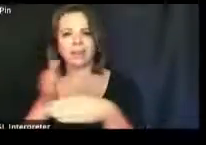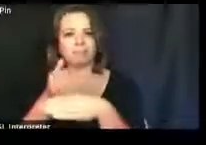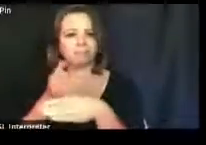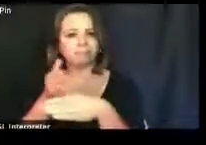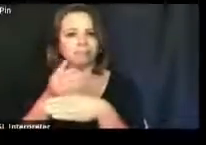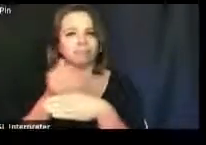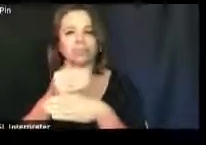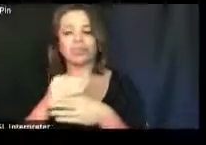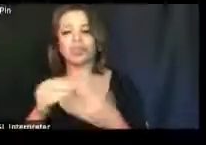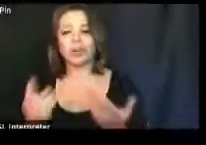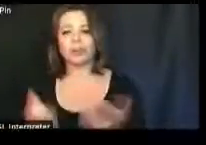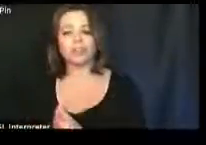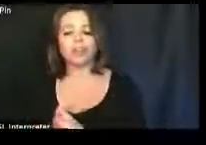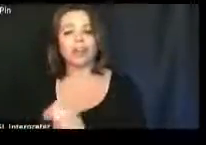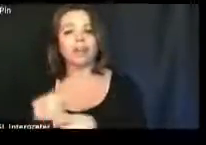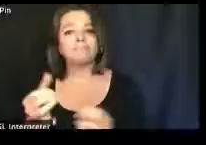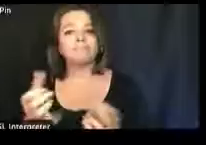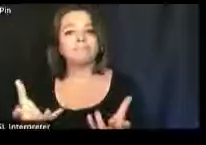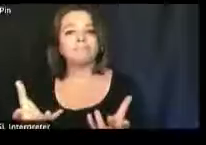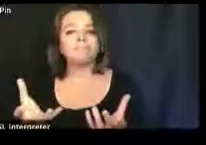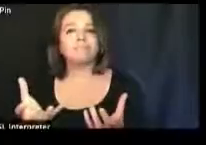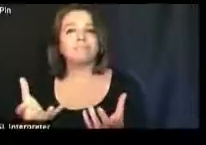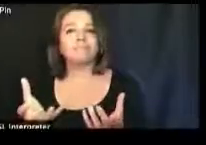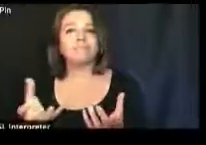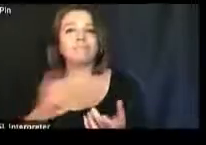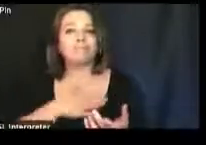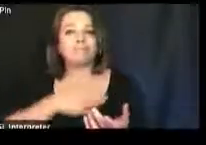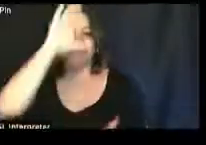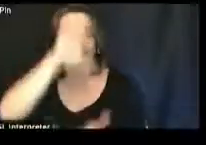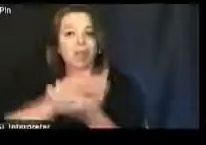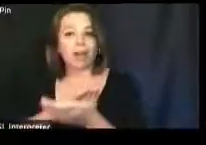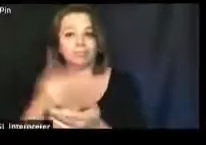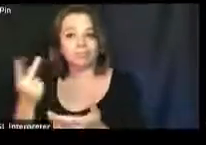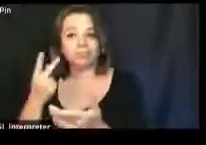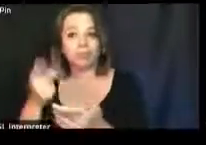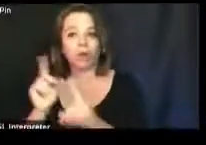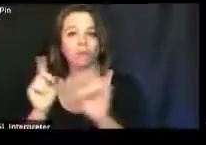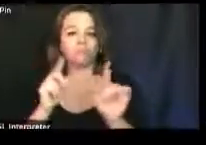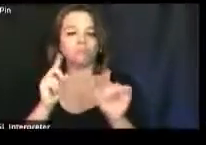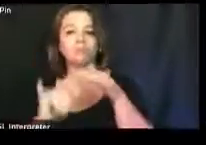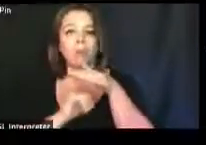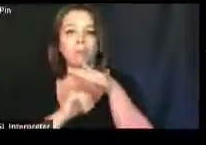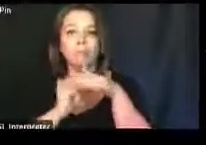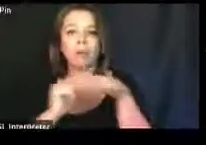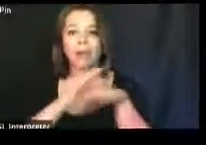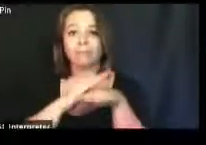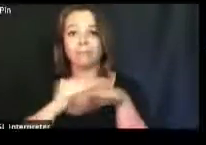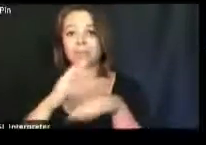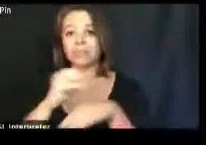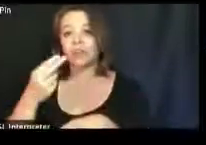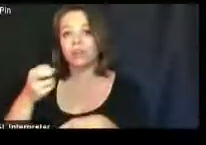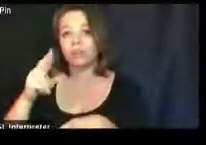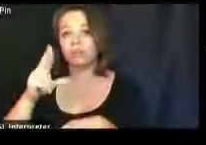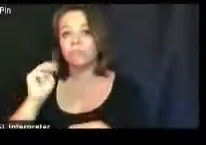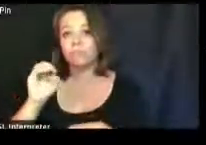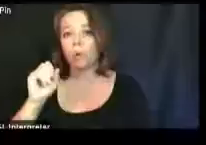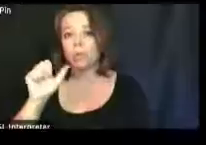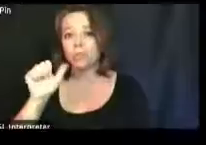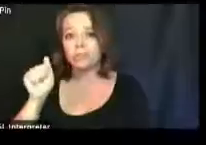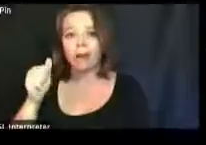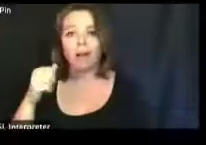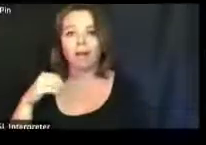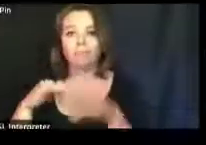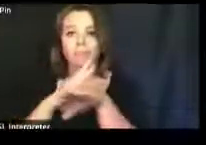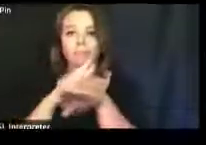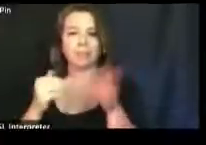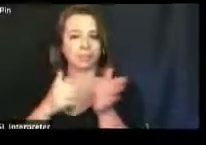my husband and I, we actually frequent Manhattan Beach and Hermosa Beach as often as Redondo Beach. We take our